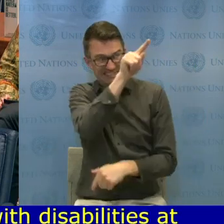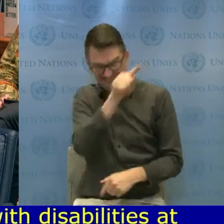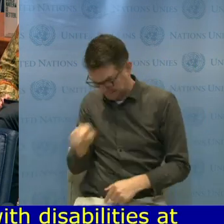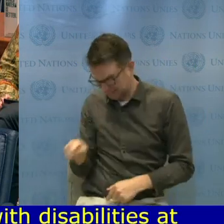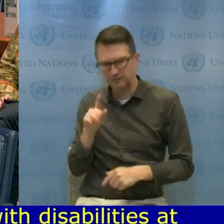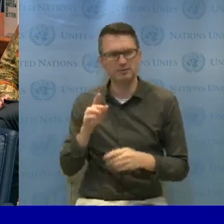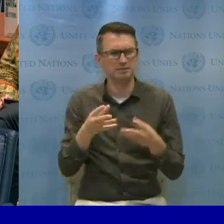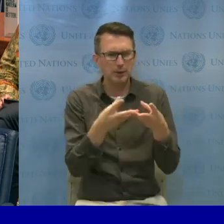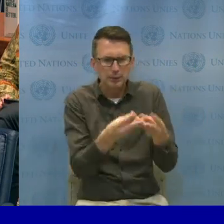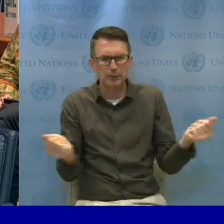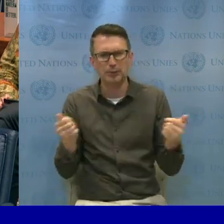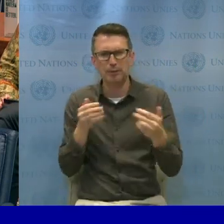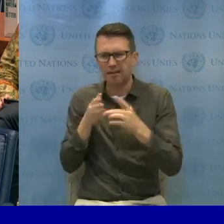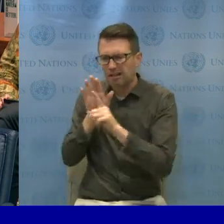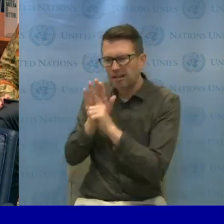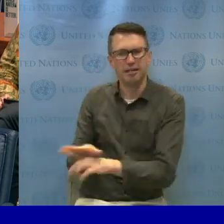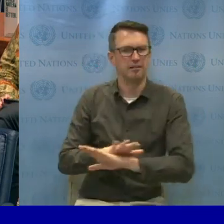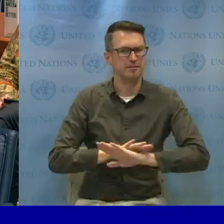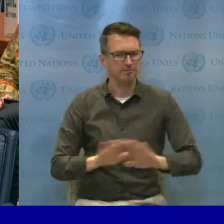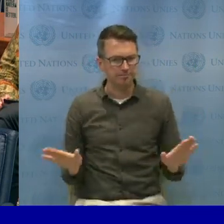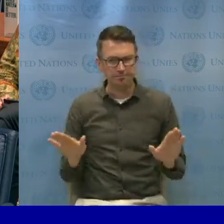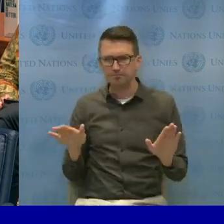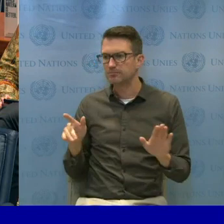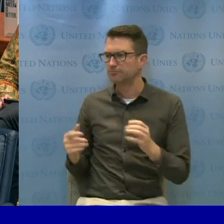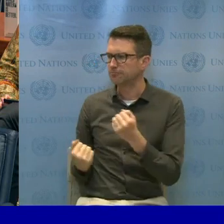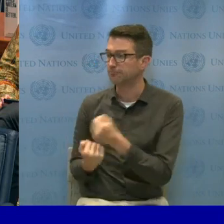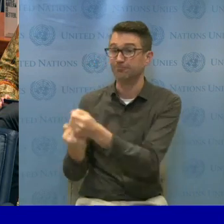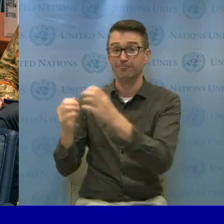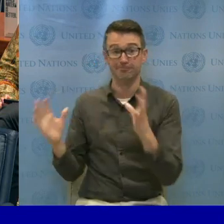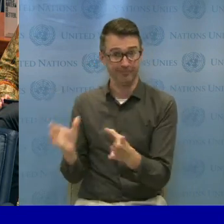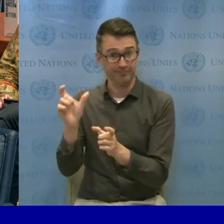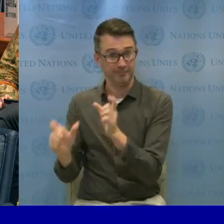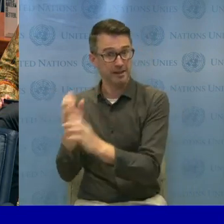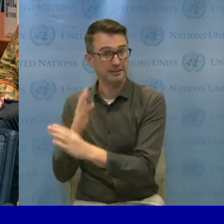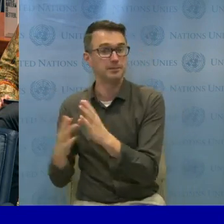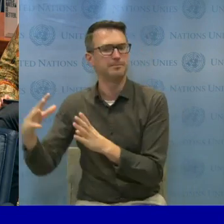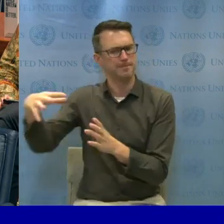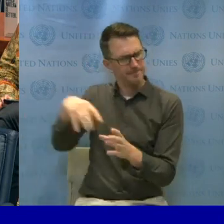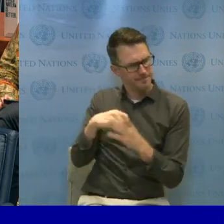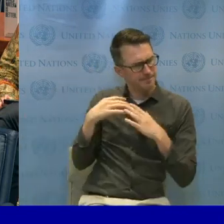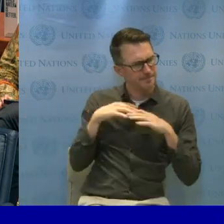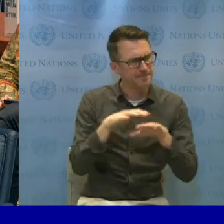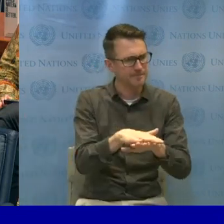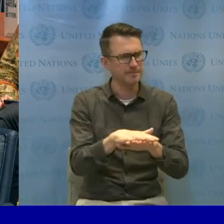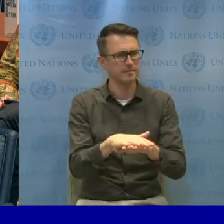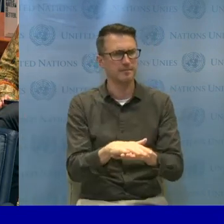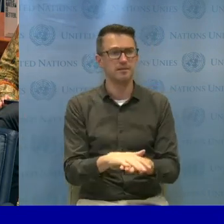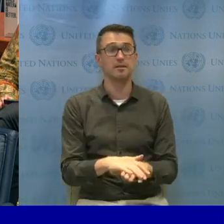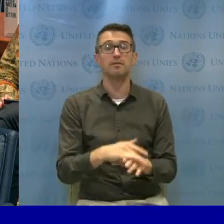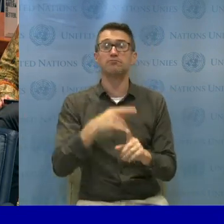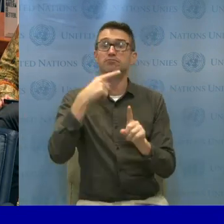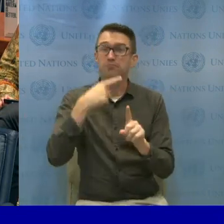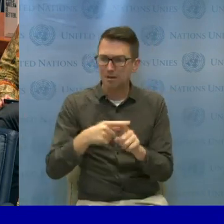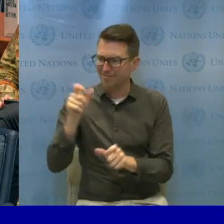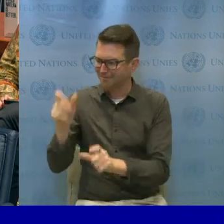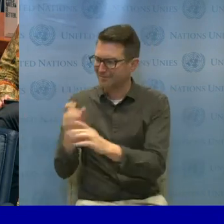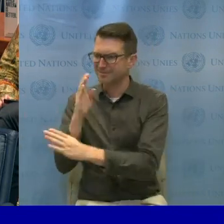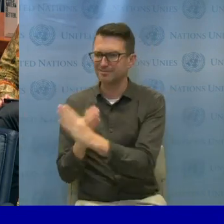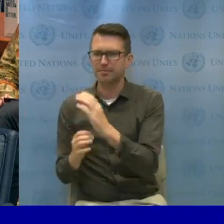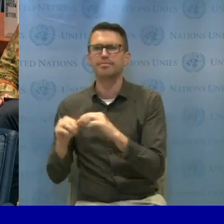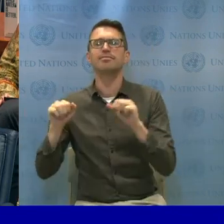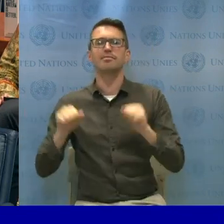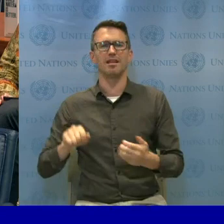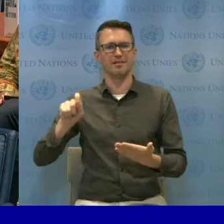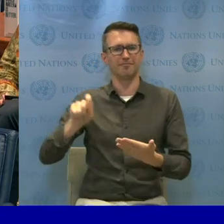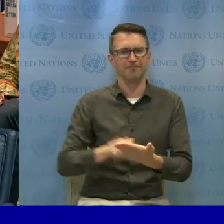celebrating democracy. In the national election last month, polling stations provided disabled accessible facilities, braille